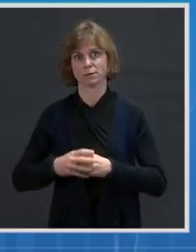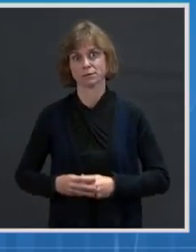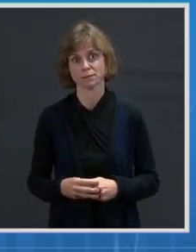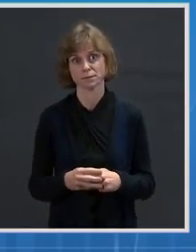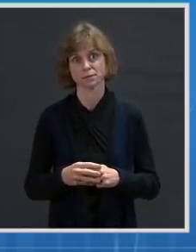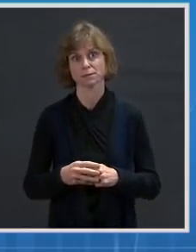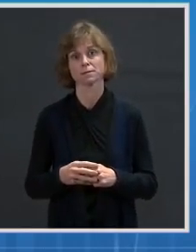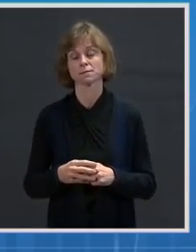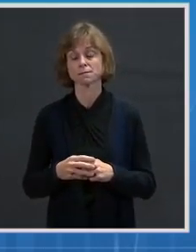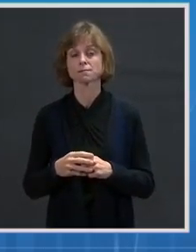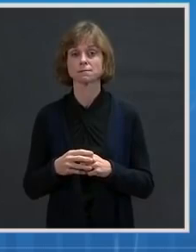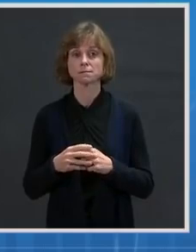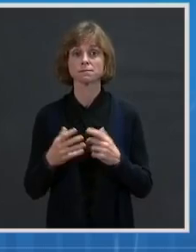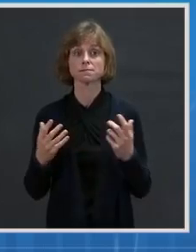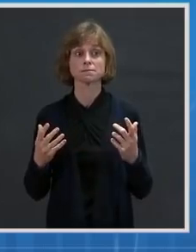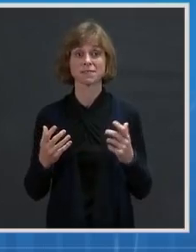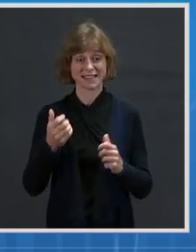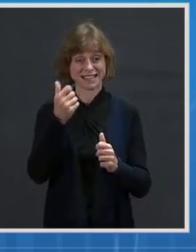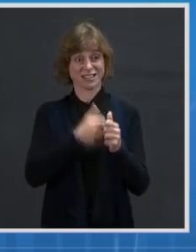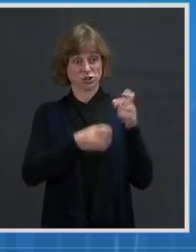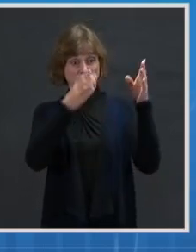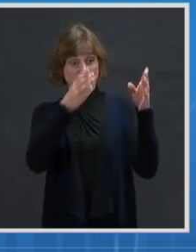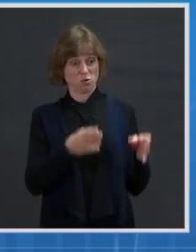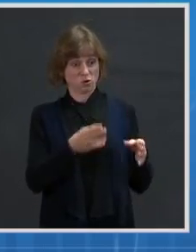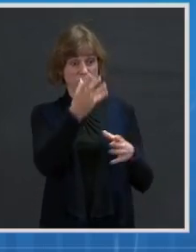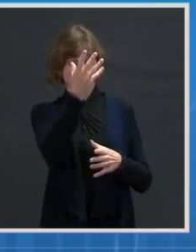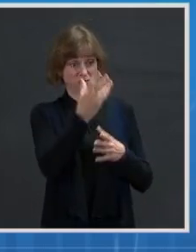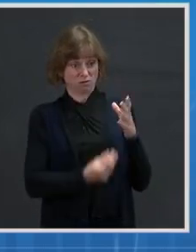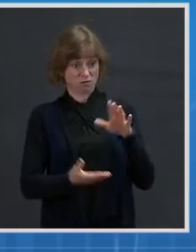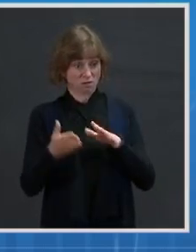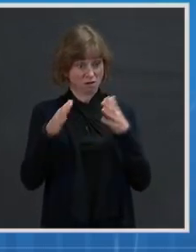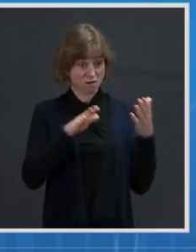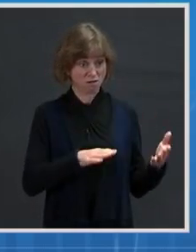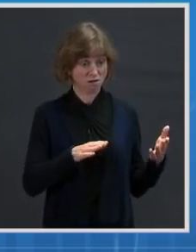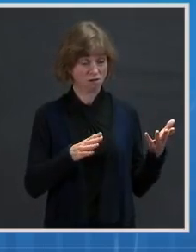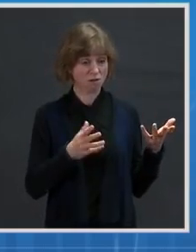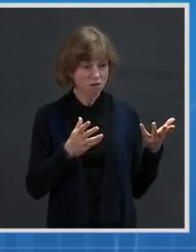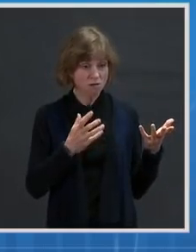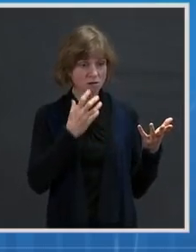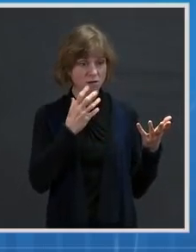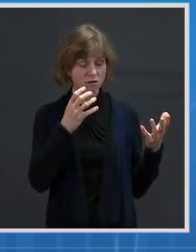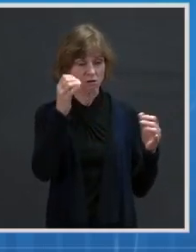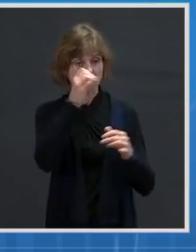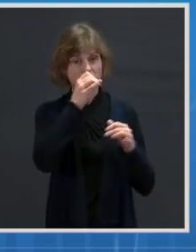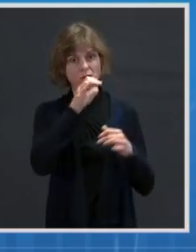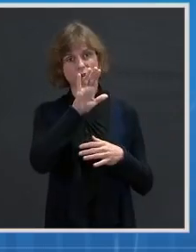Everyone lost is someone whose life and gifts were cut short.